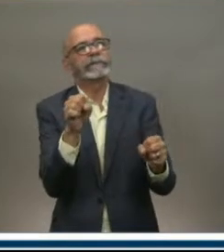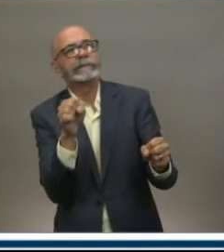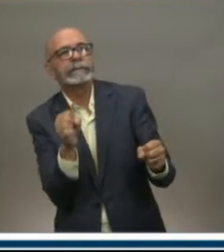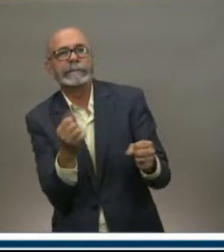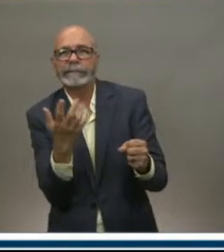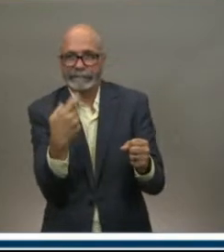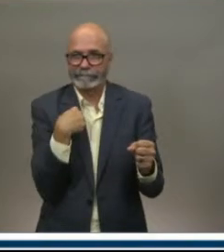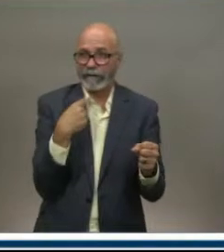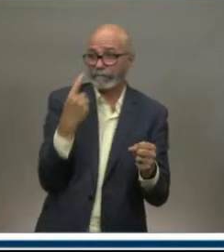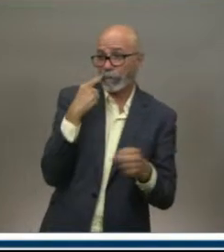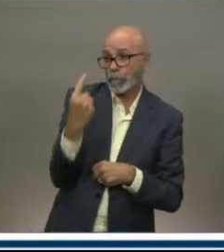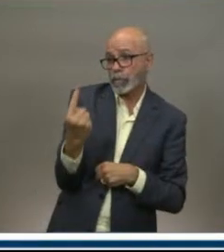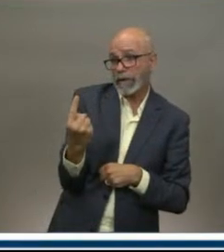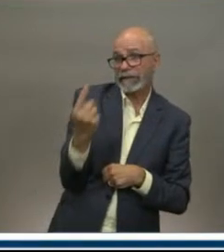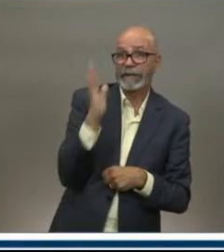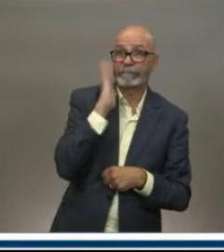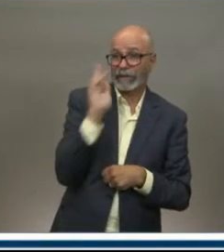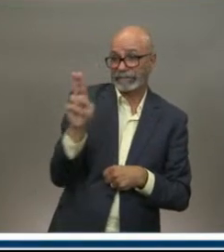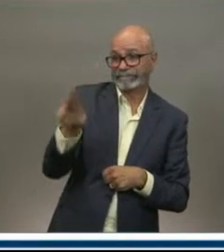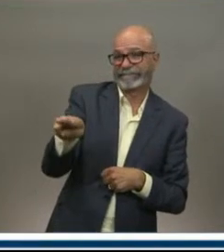individuals do report